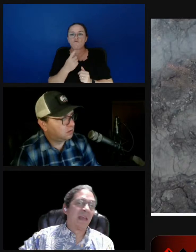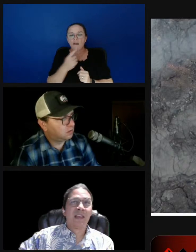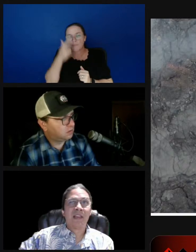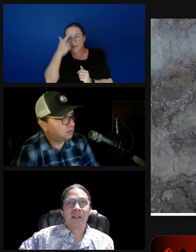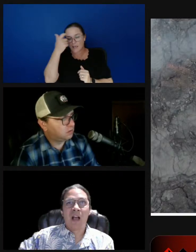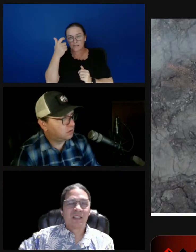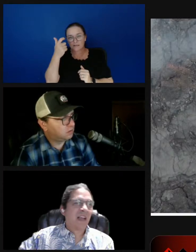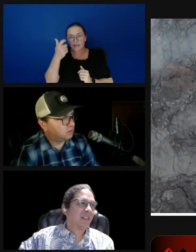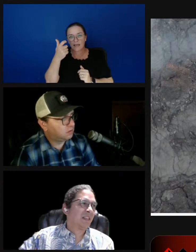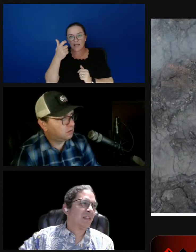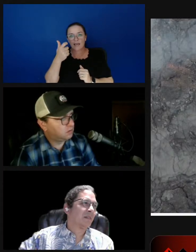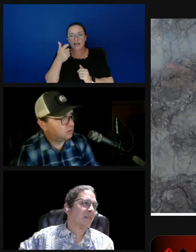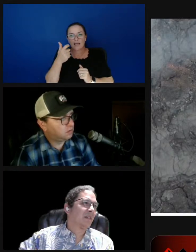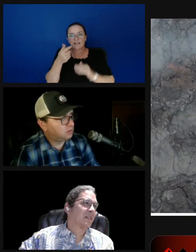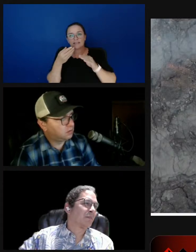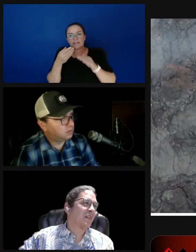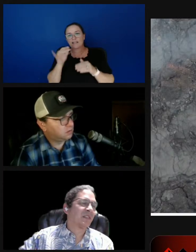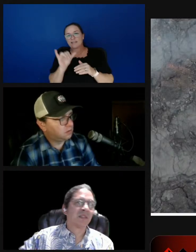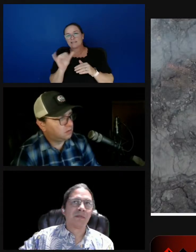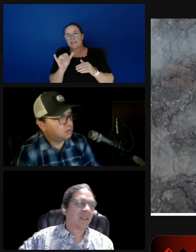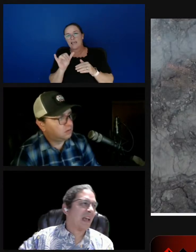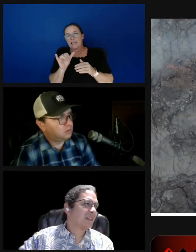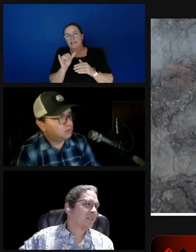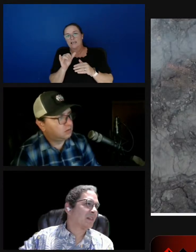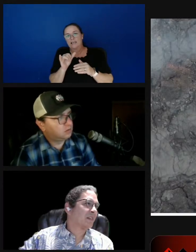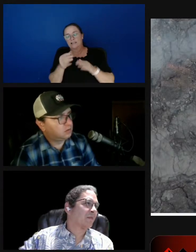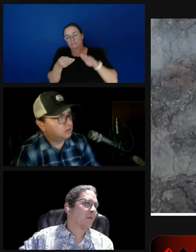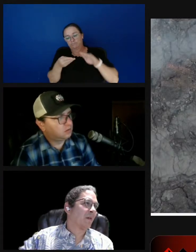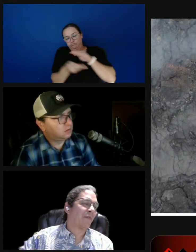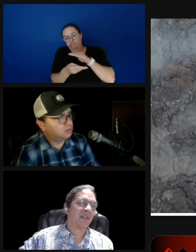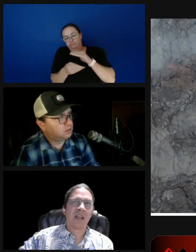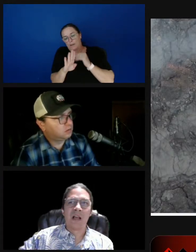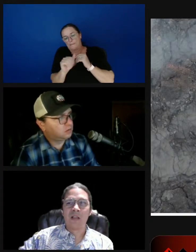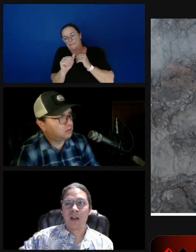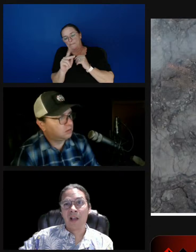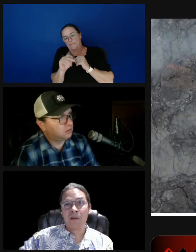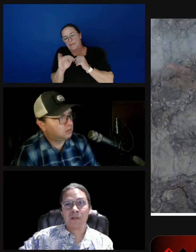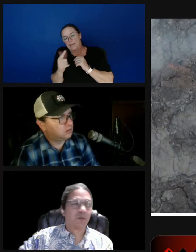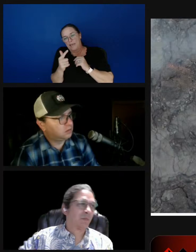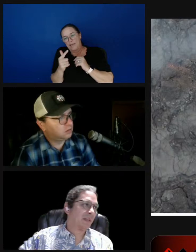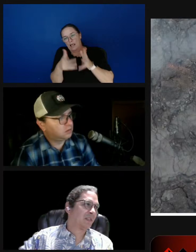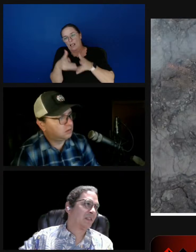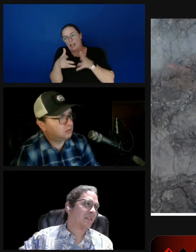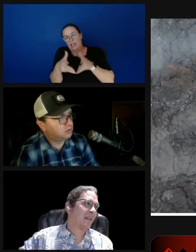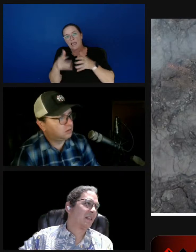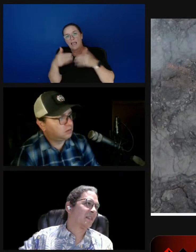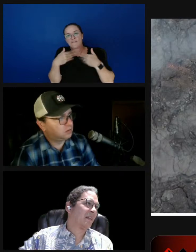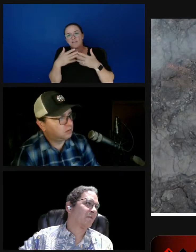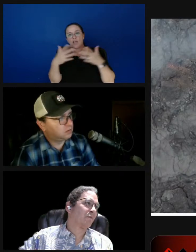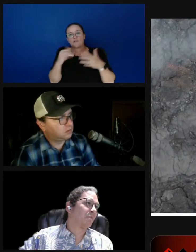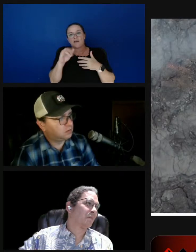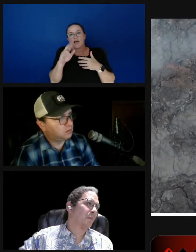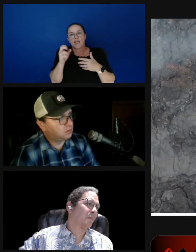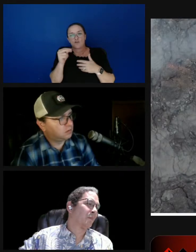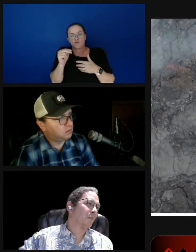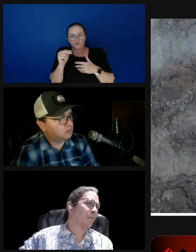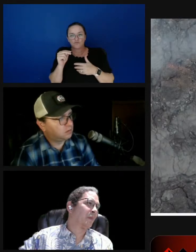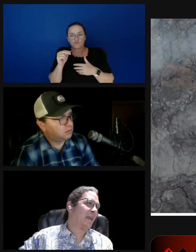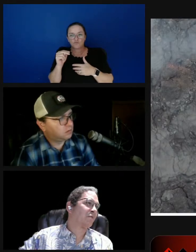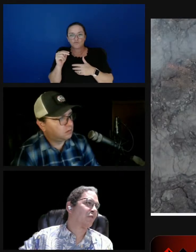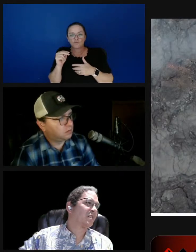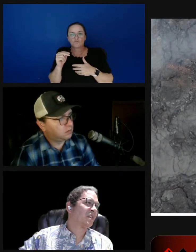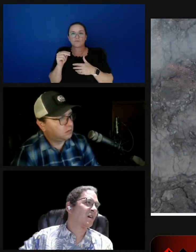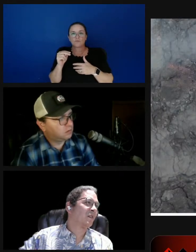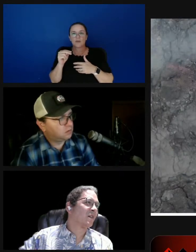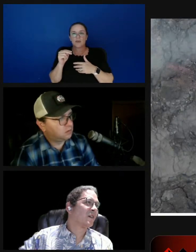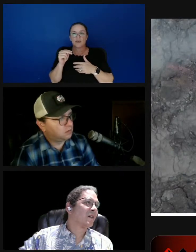actually baking and oxidizing in this presence of this gas, right? And our lava has a lot of iron, so it basically gets that